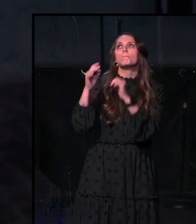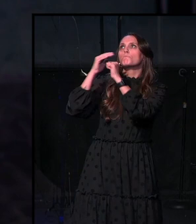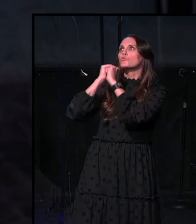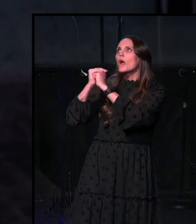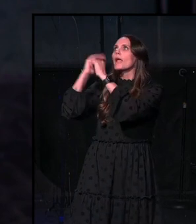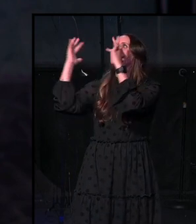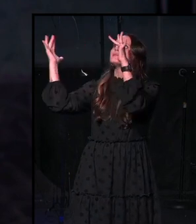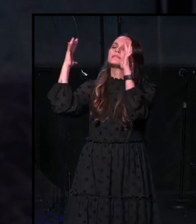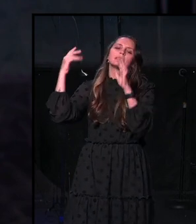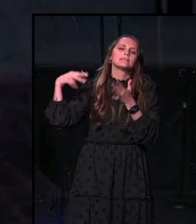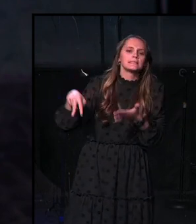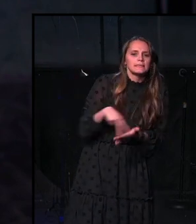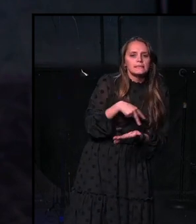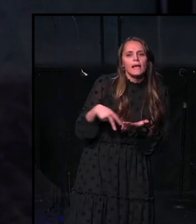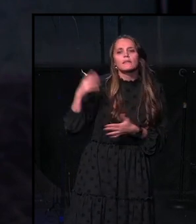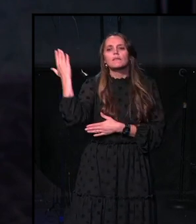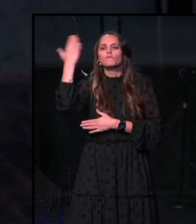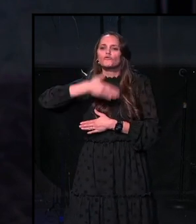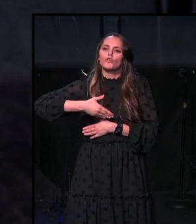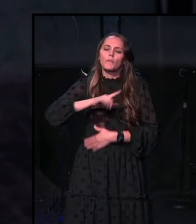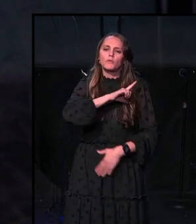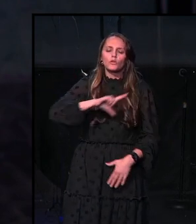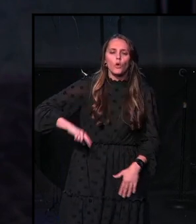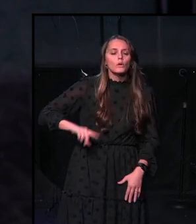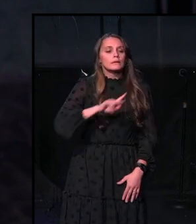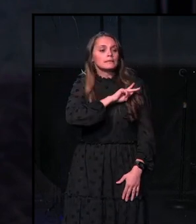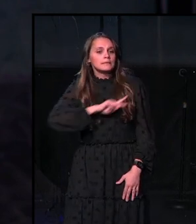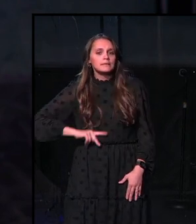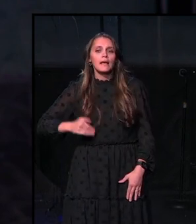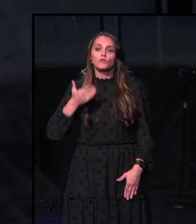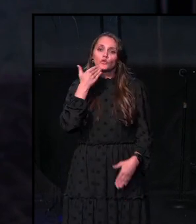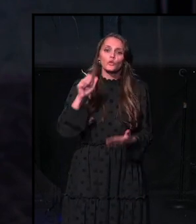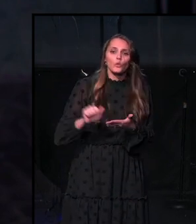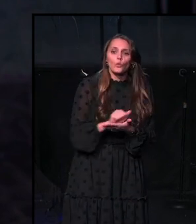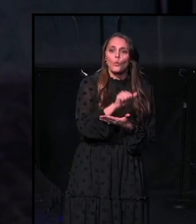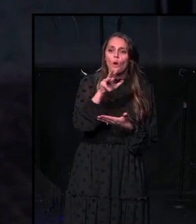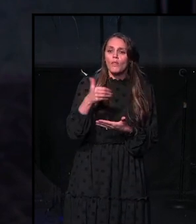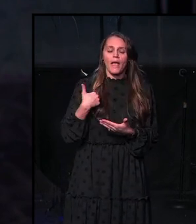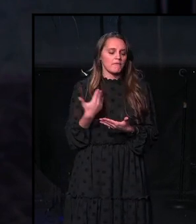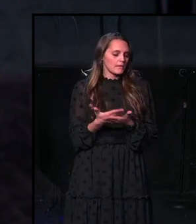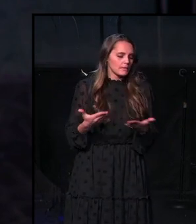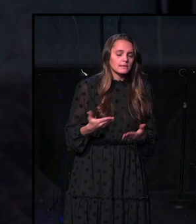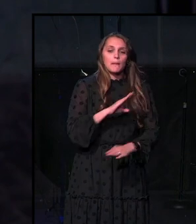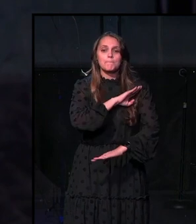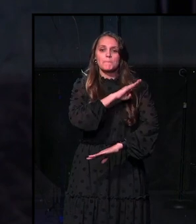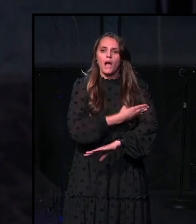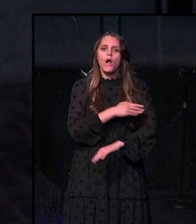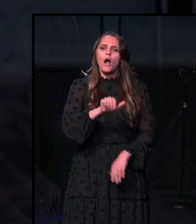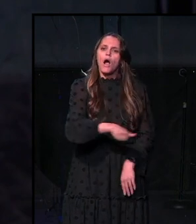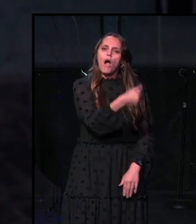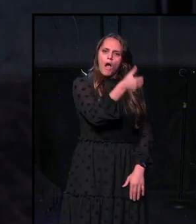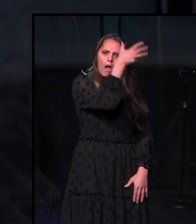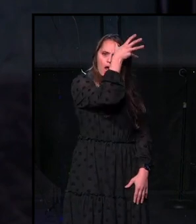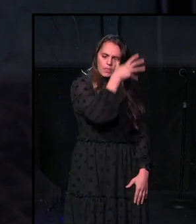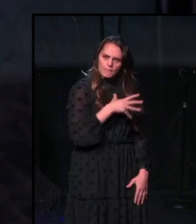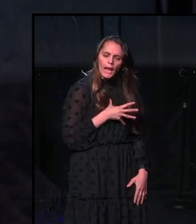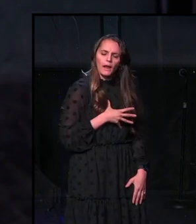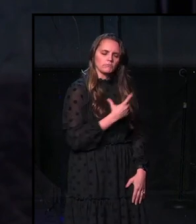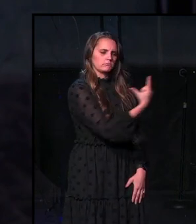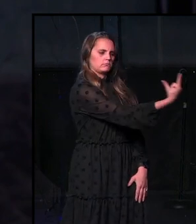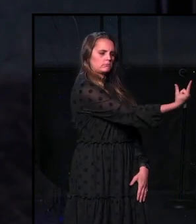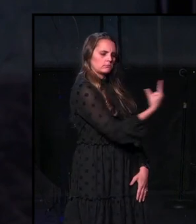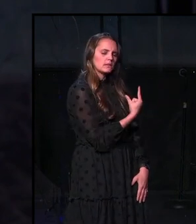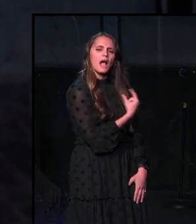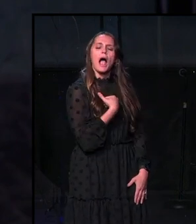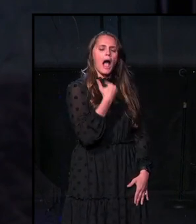Lord. He was a king. He had great wealth, resources, power. And so this other guy approaches him and says, "Here, like, I know you're about to